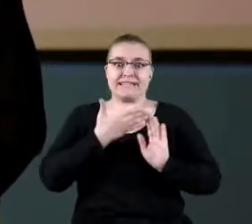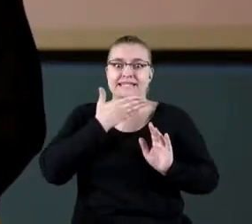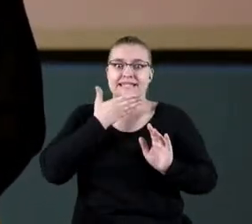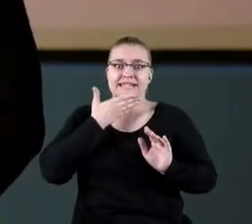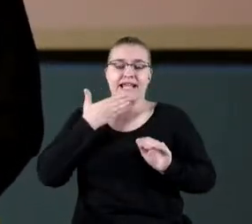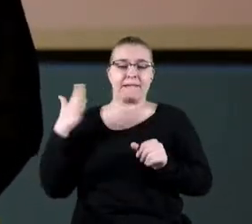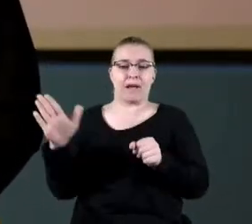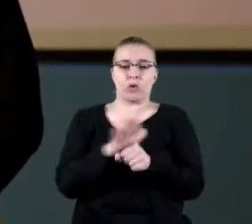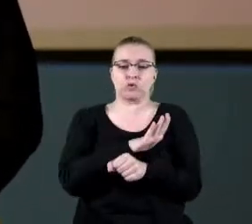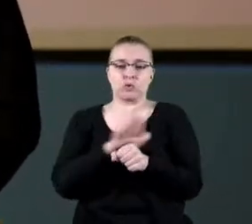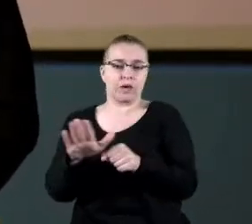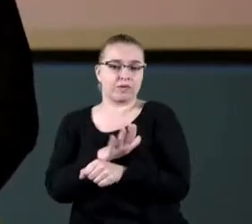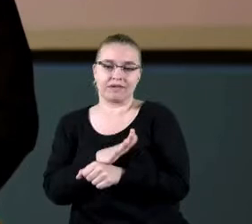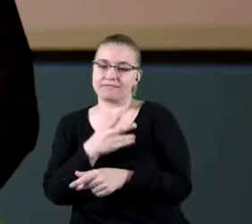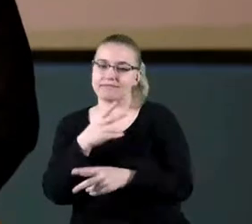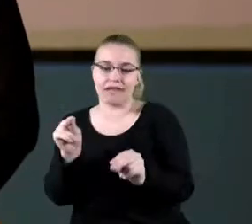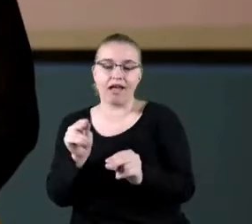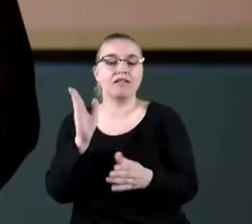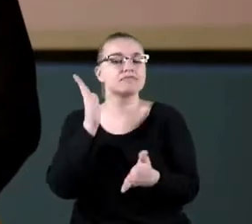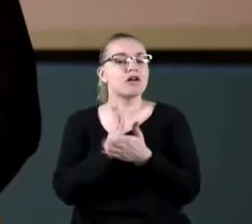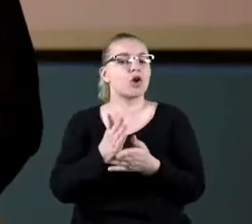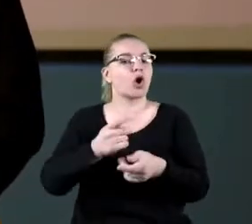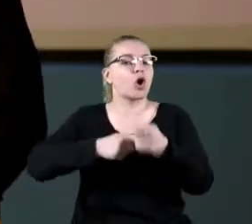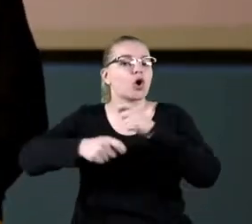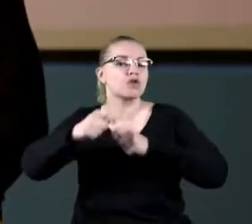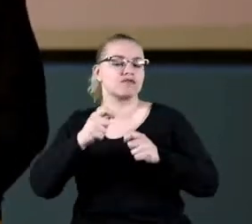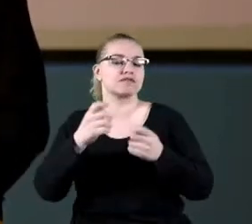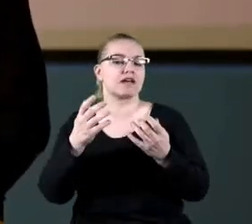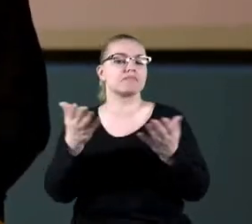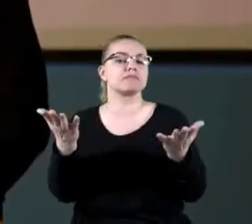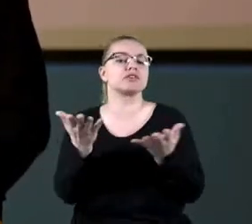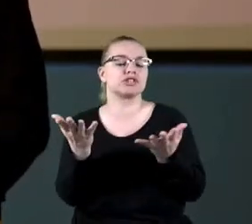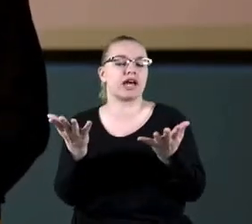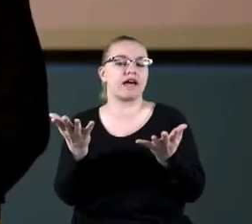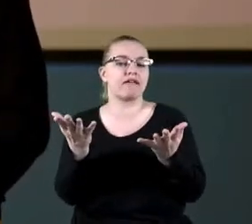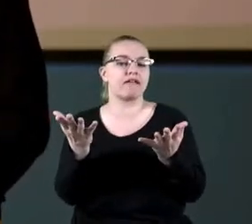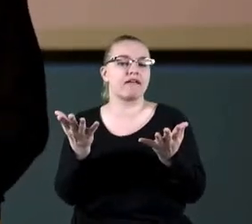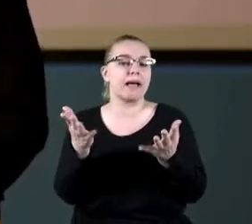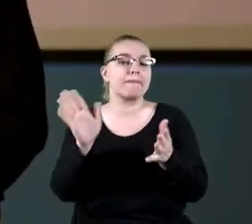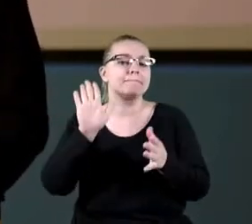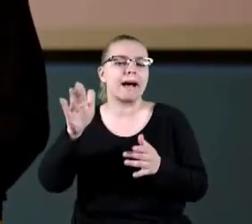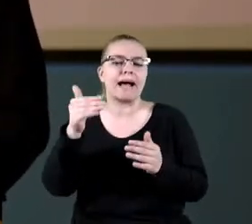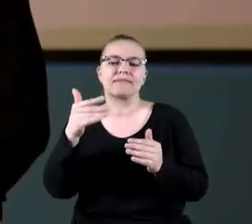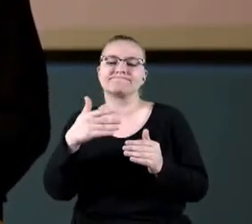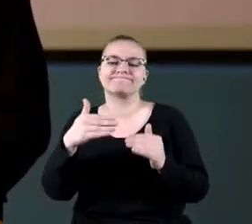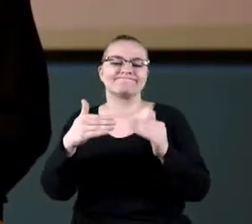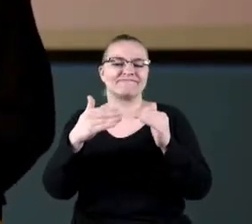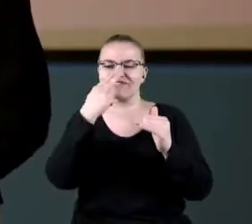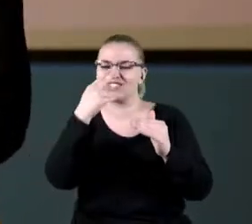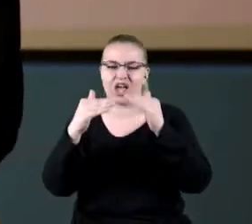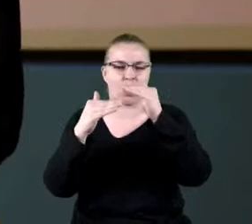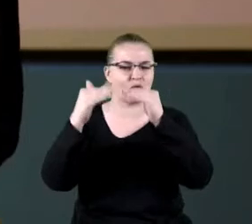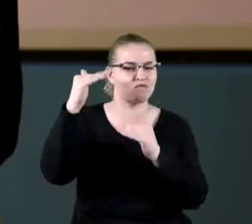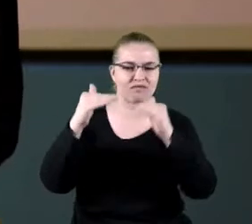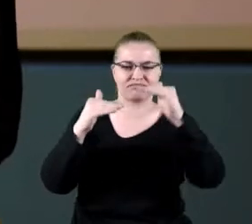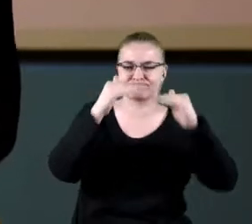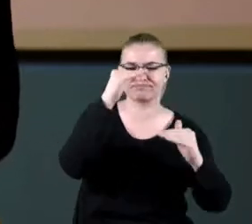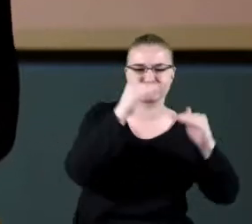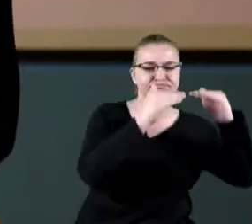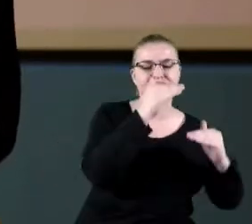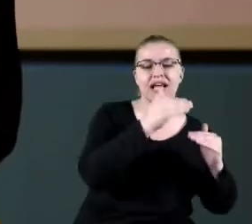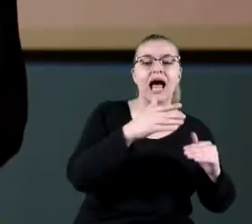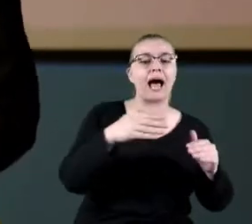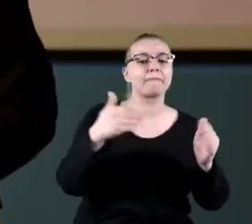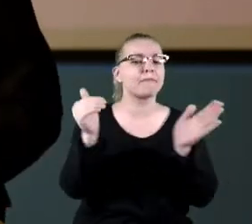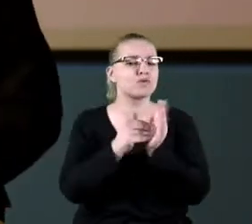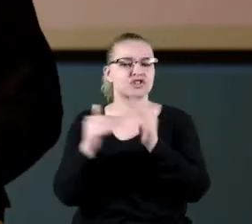solution for an unbalanced development process. Balance is another important ingredient for the